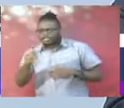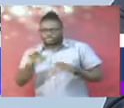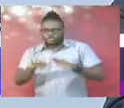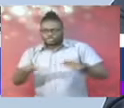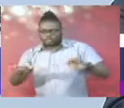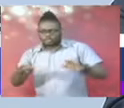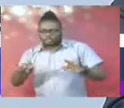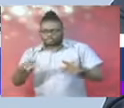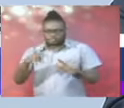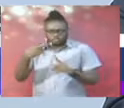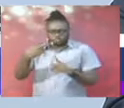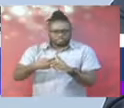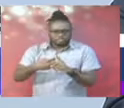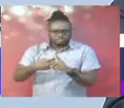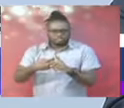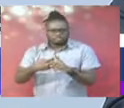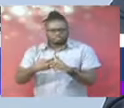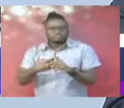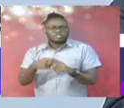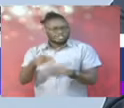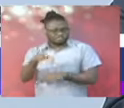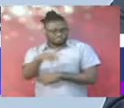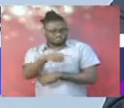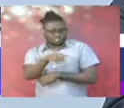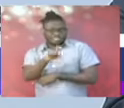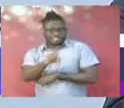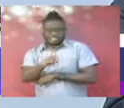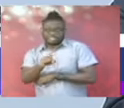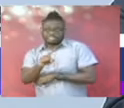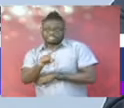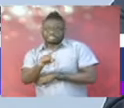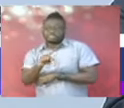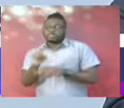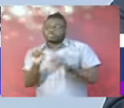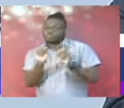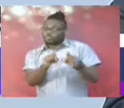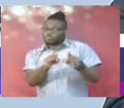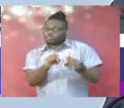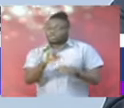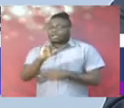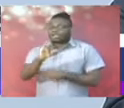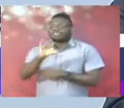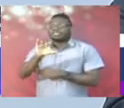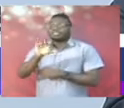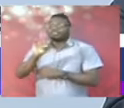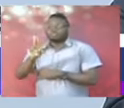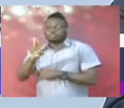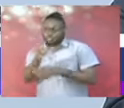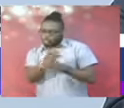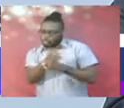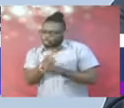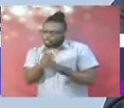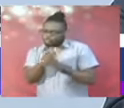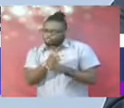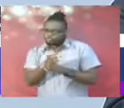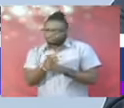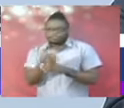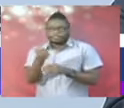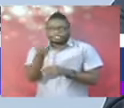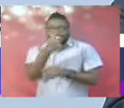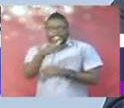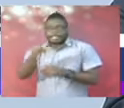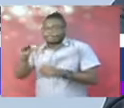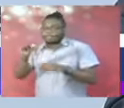Tobago. And, anyone, regardless of age, can have COVID and can develop complications of the same.